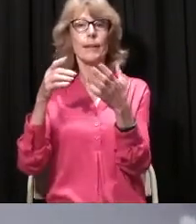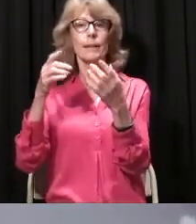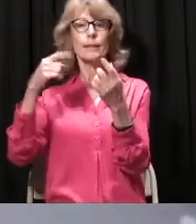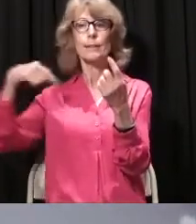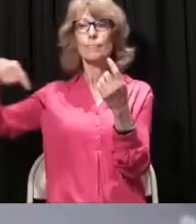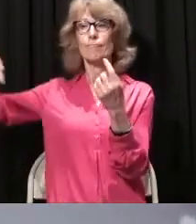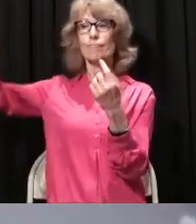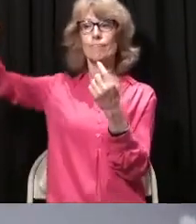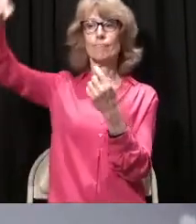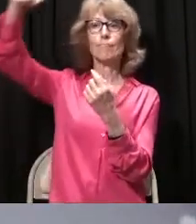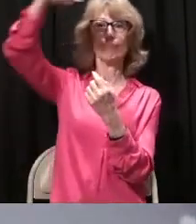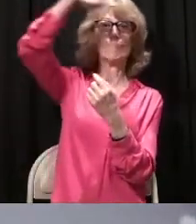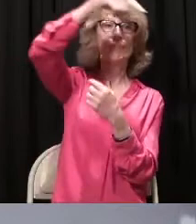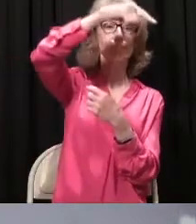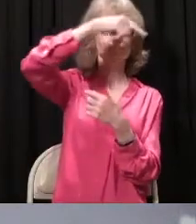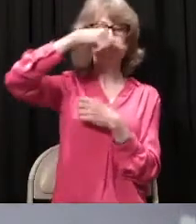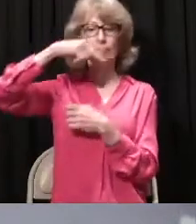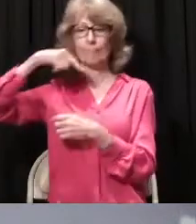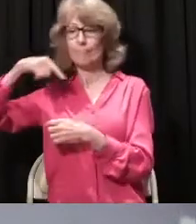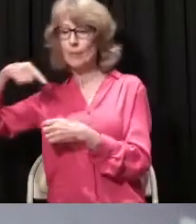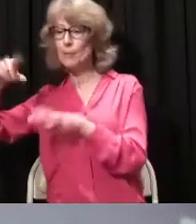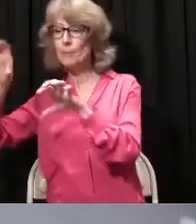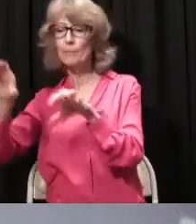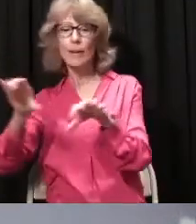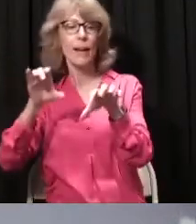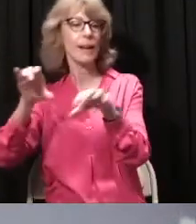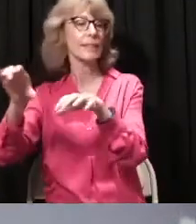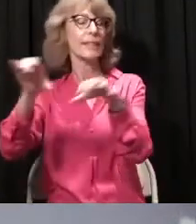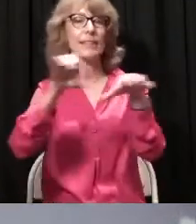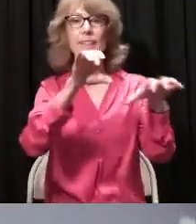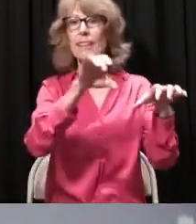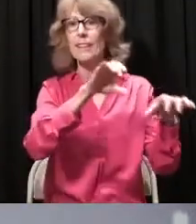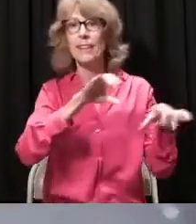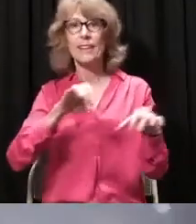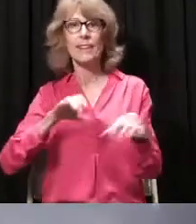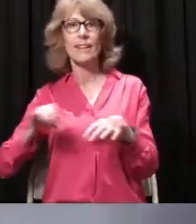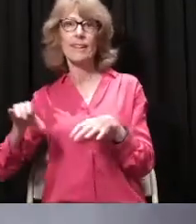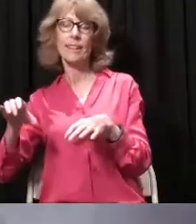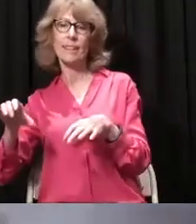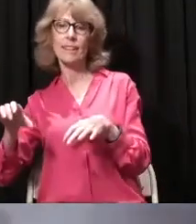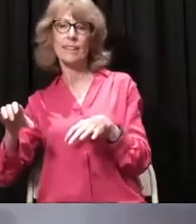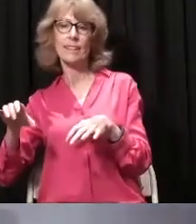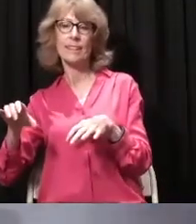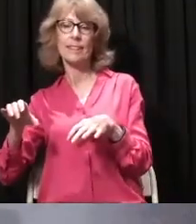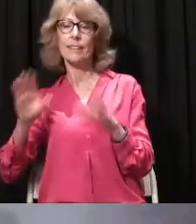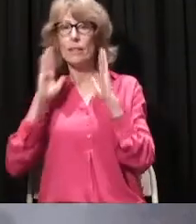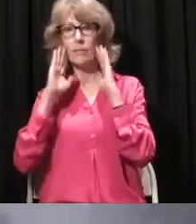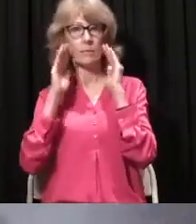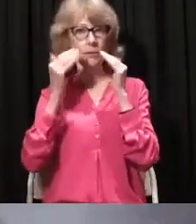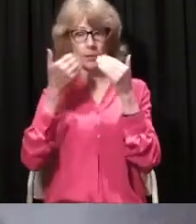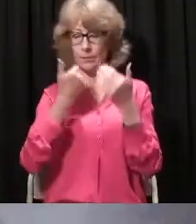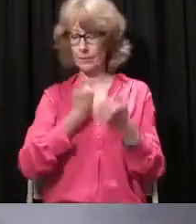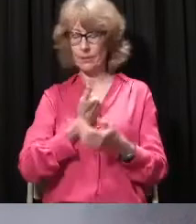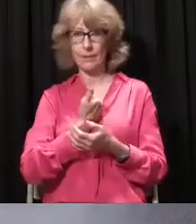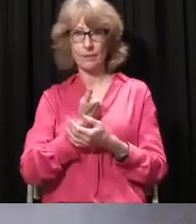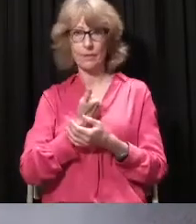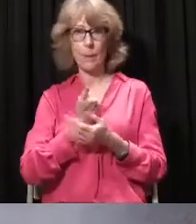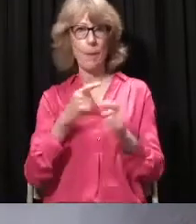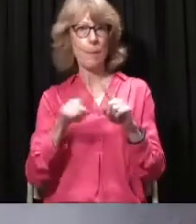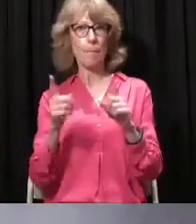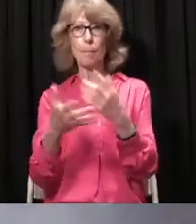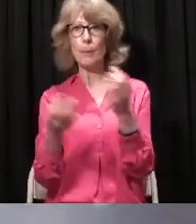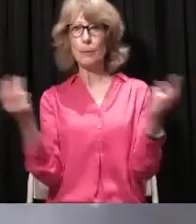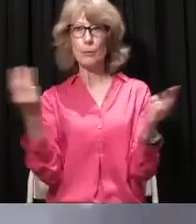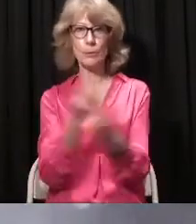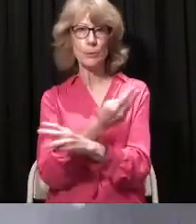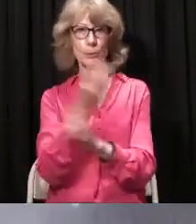go around something else. And so isn't it amazing that sometimes in the worst seasons of life, we are the center of